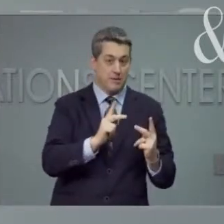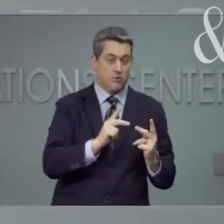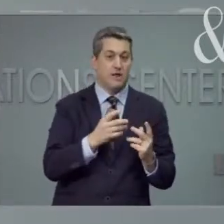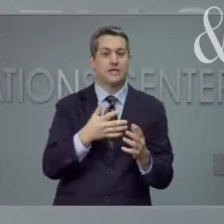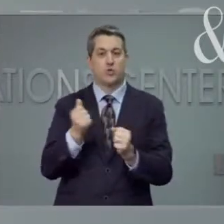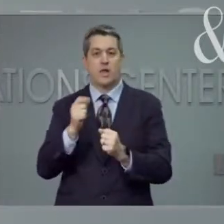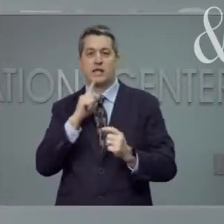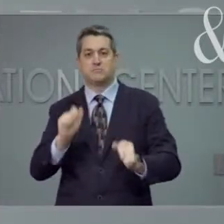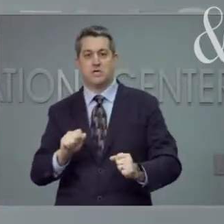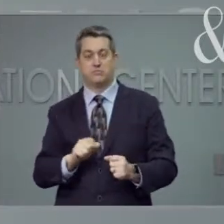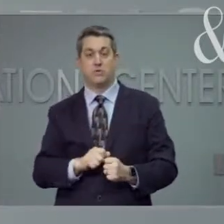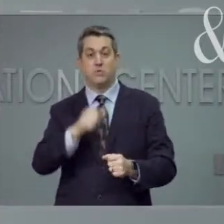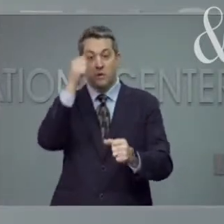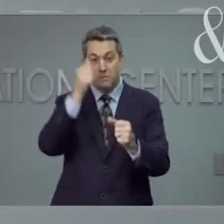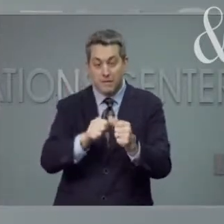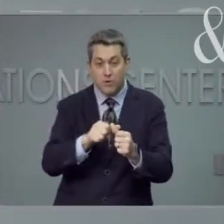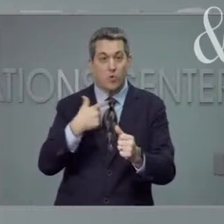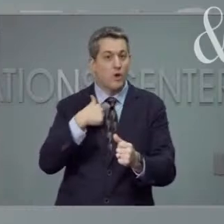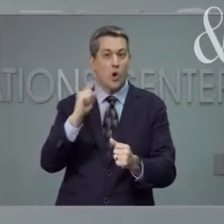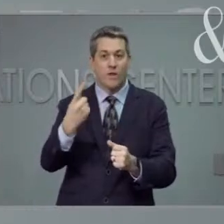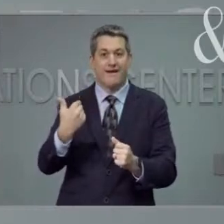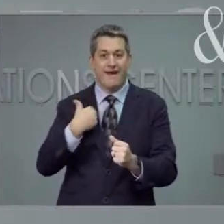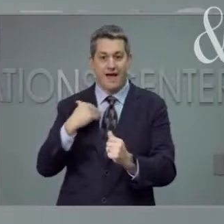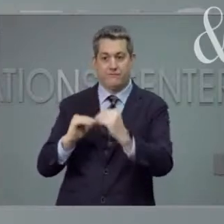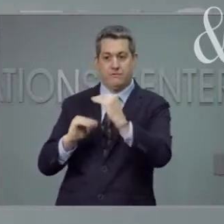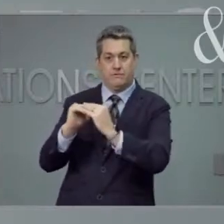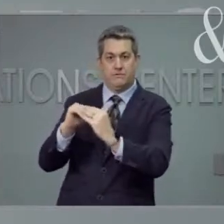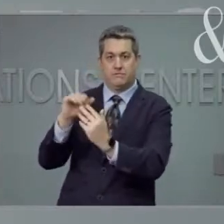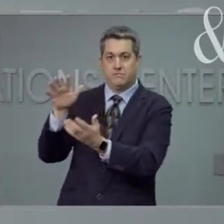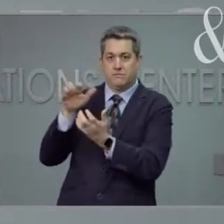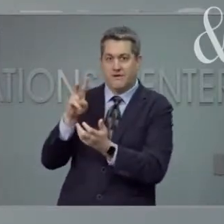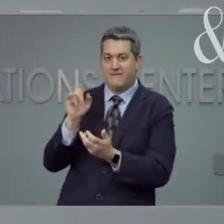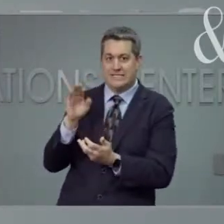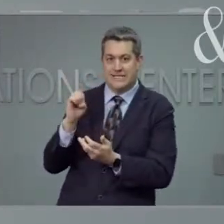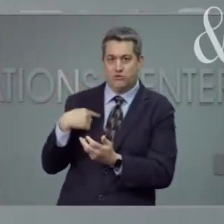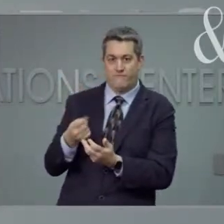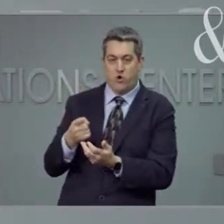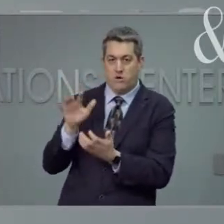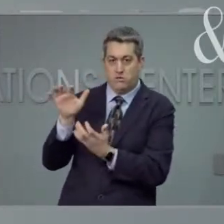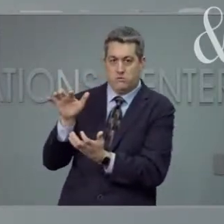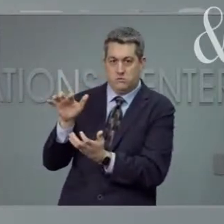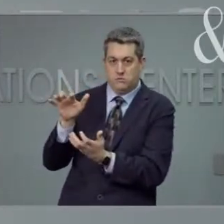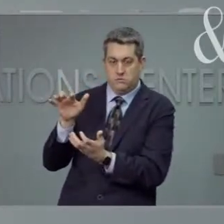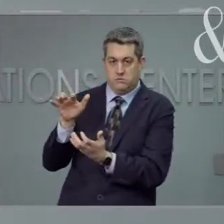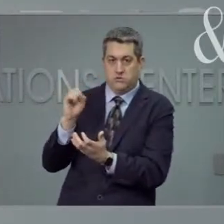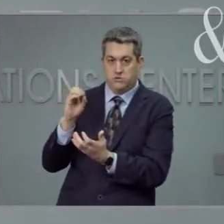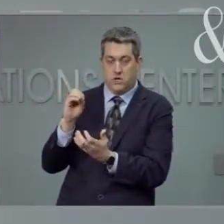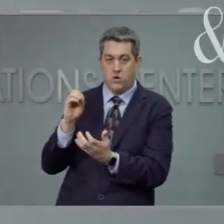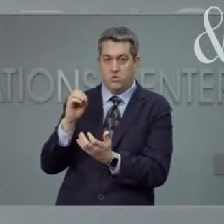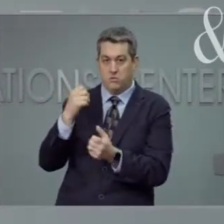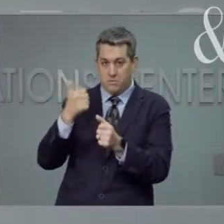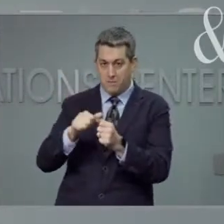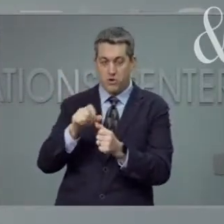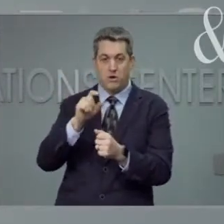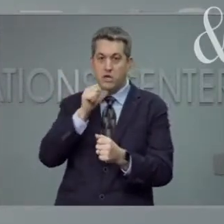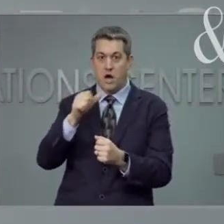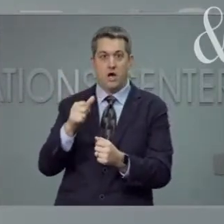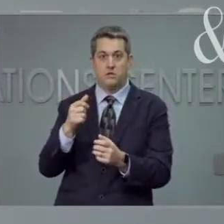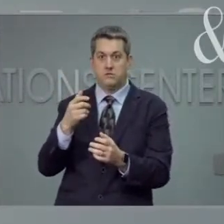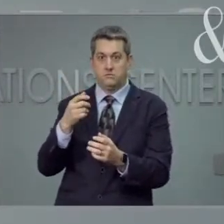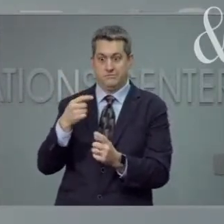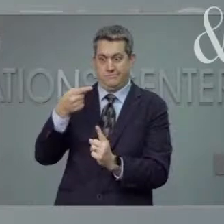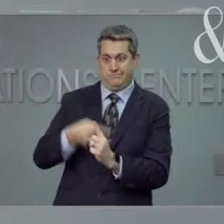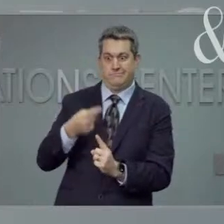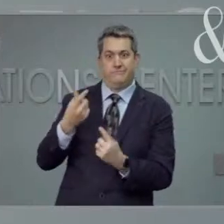everyone, vaccine supply is limited. So really, this is going to be a number of months that we're going to be doing